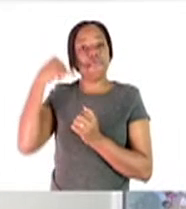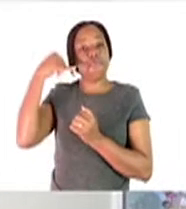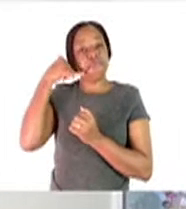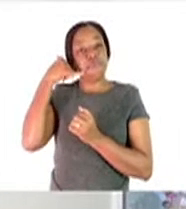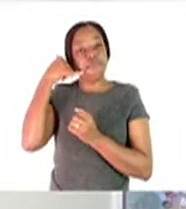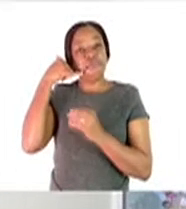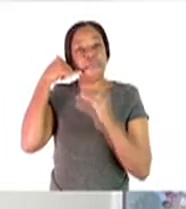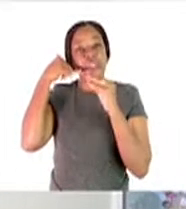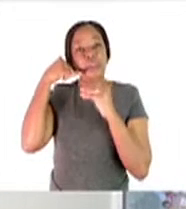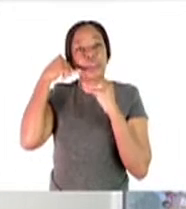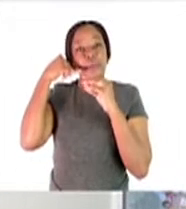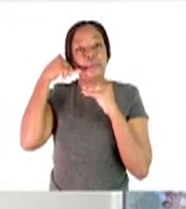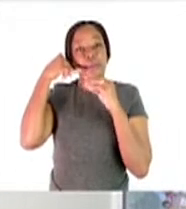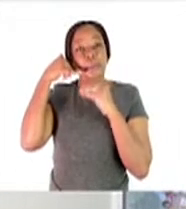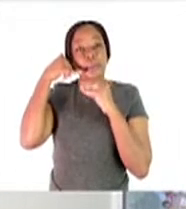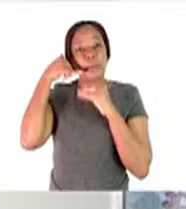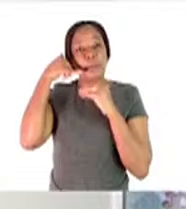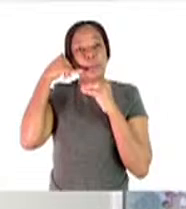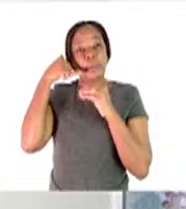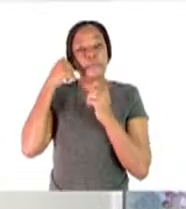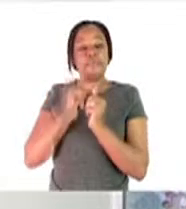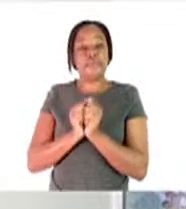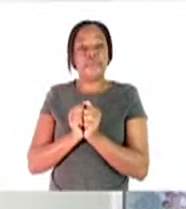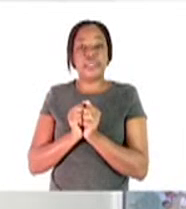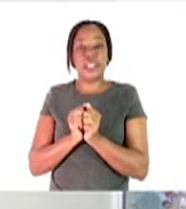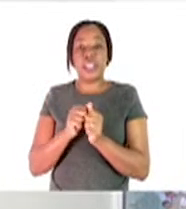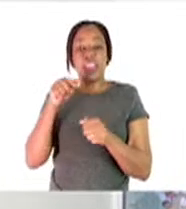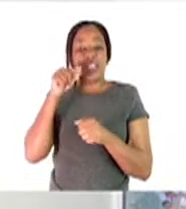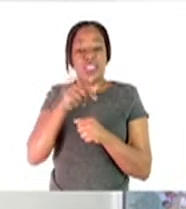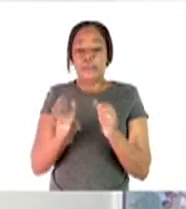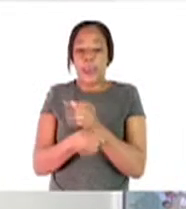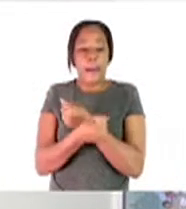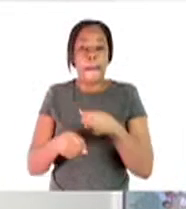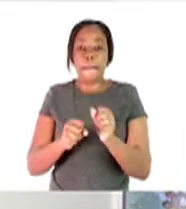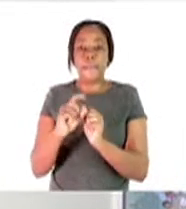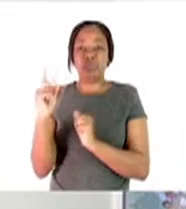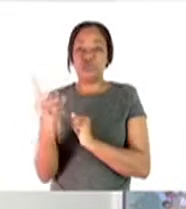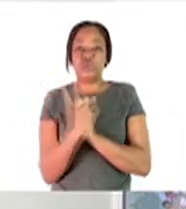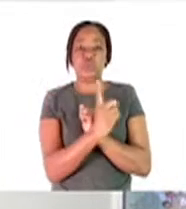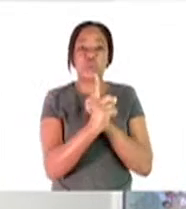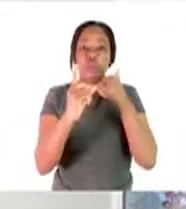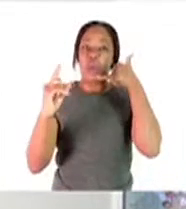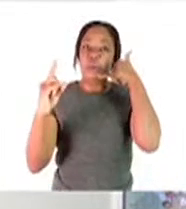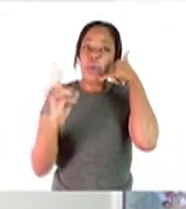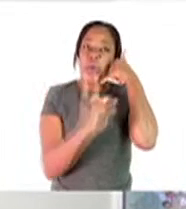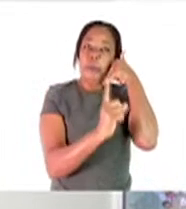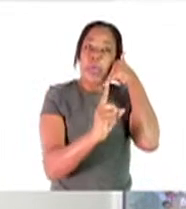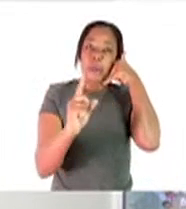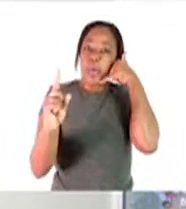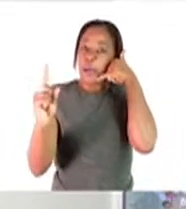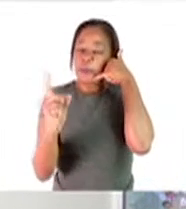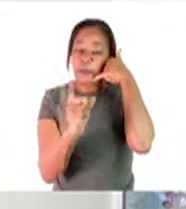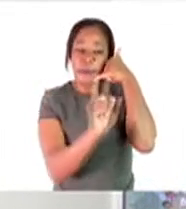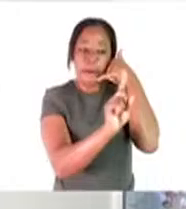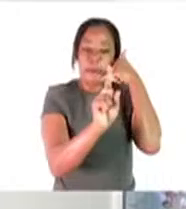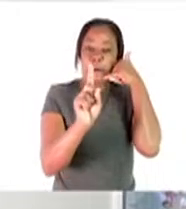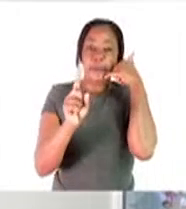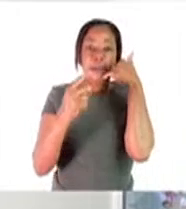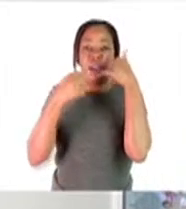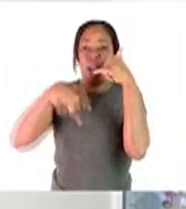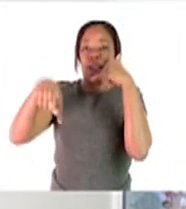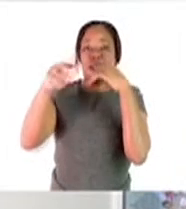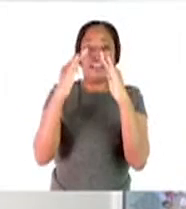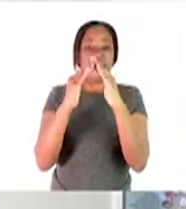lift this one and walk around with it or carry it in my handbag. This is mainly used in the house, fixed